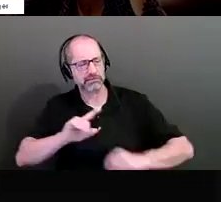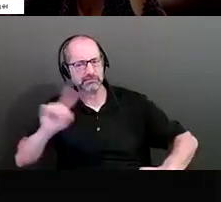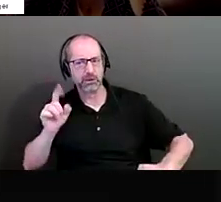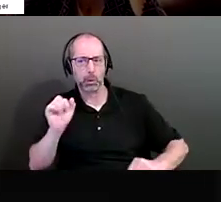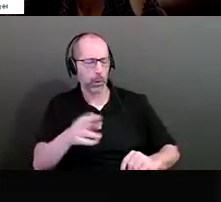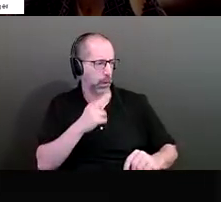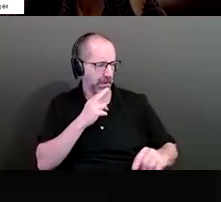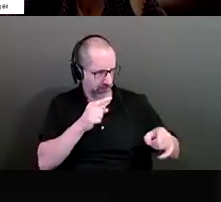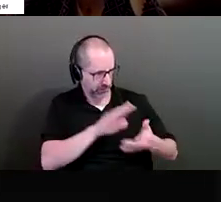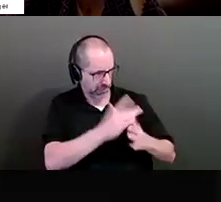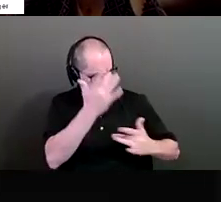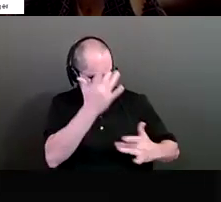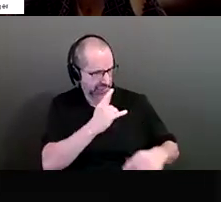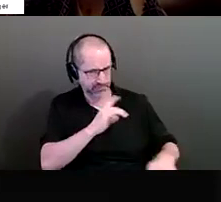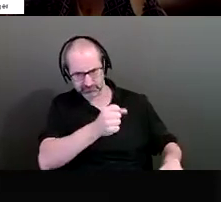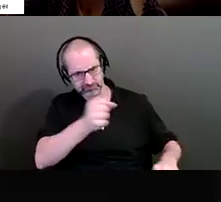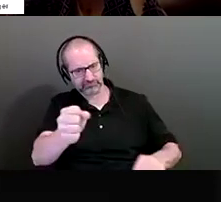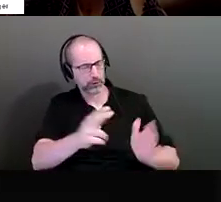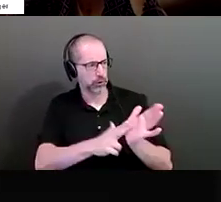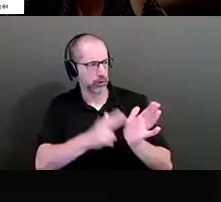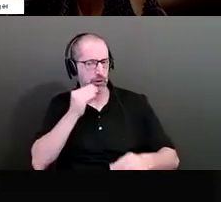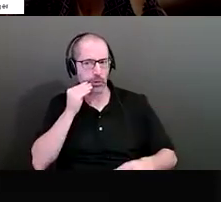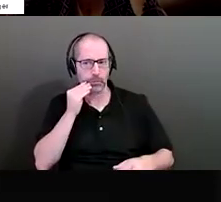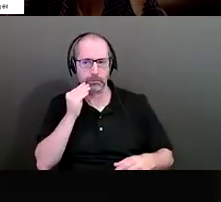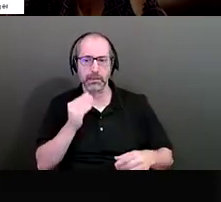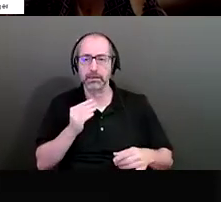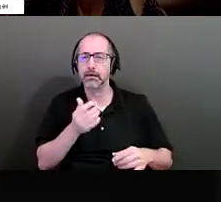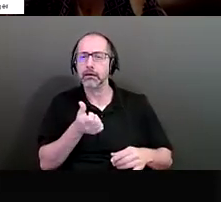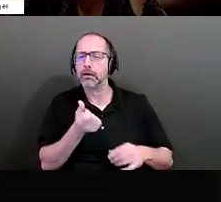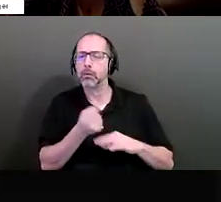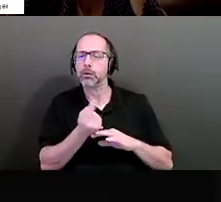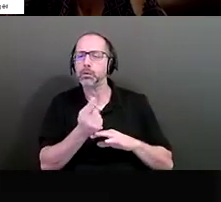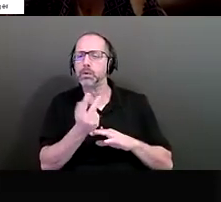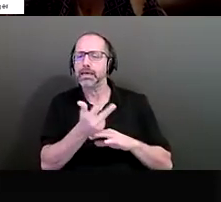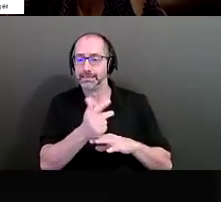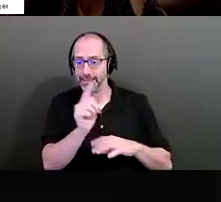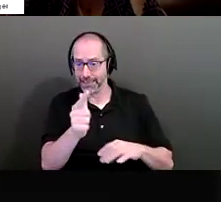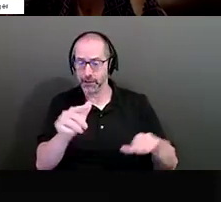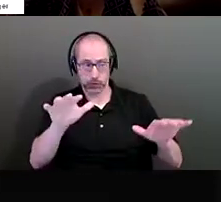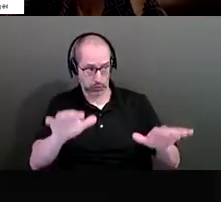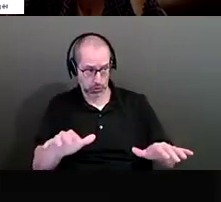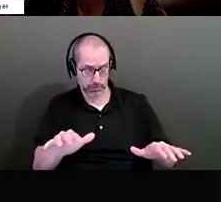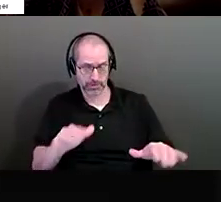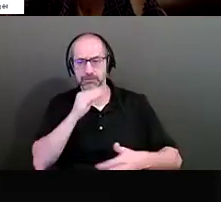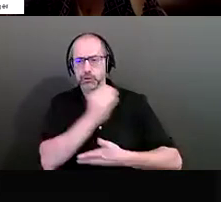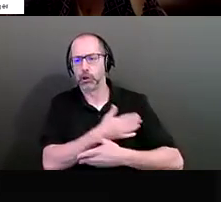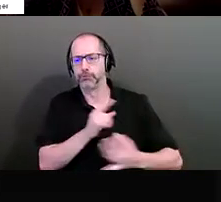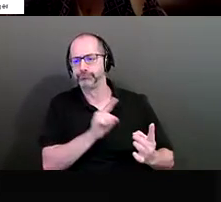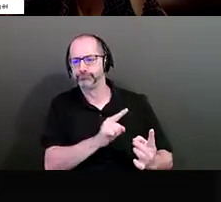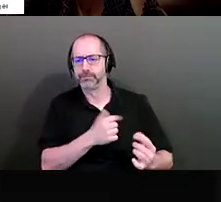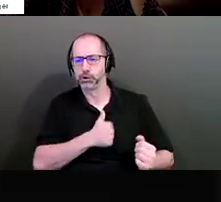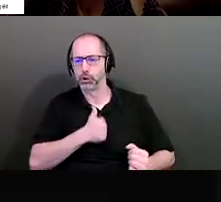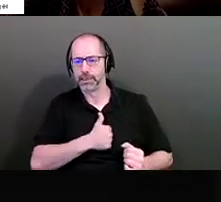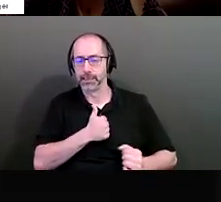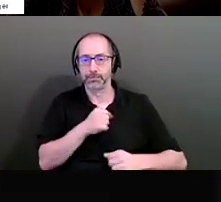became sick. A few days later, calm would return and her daughter would apologize. Grace lives on eggshells, fearing that her